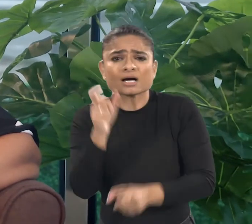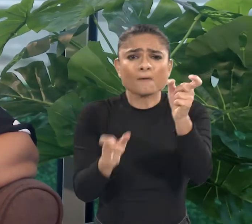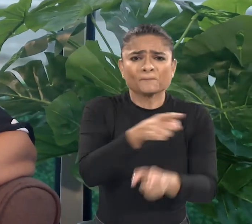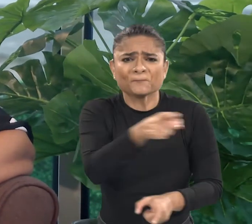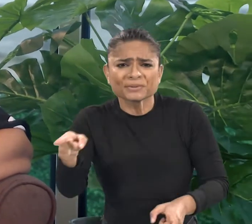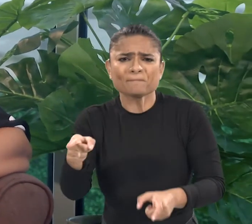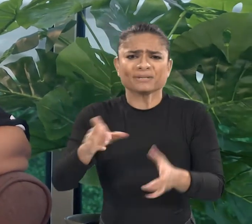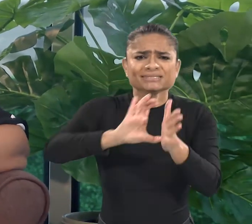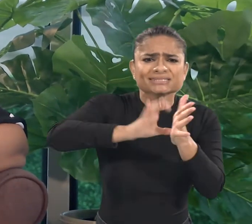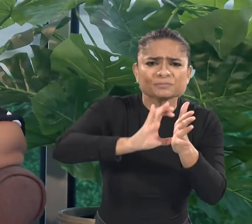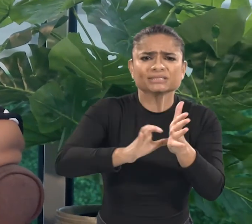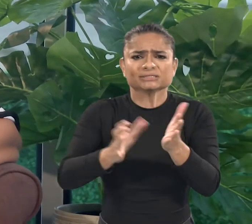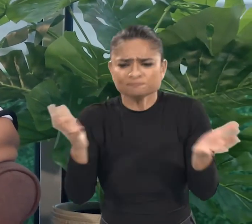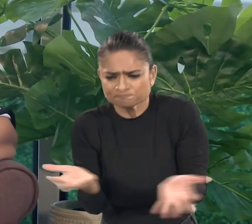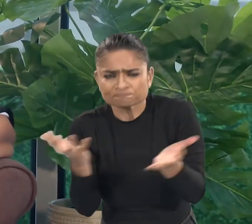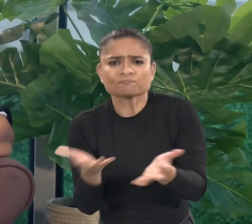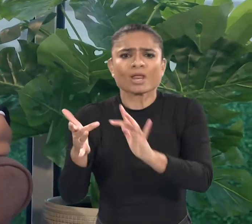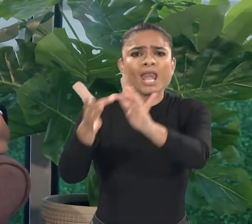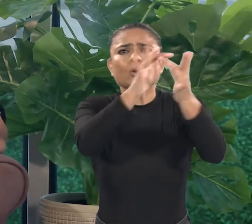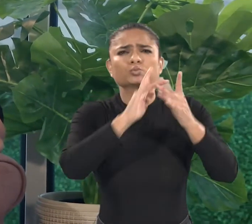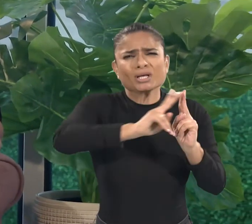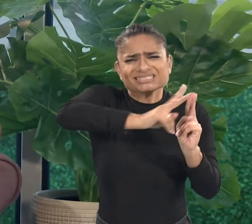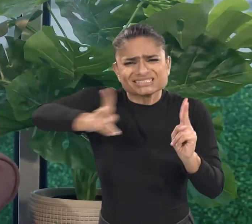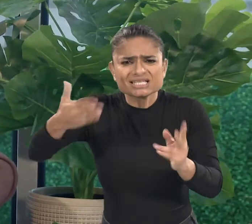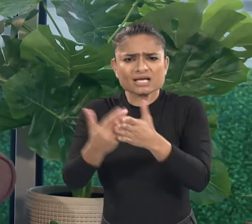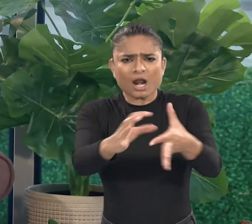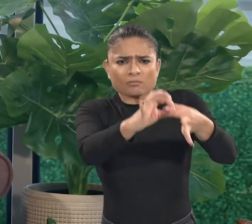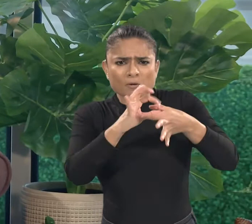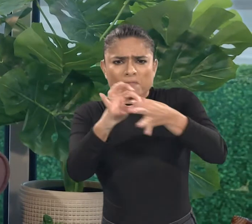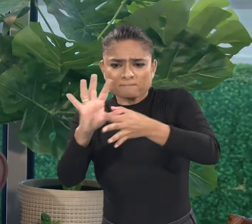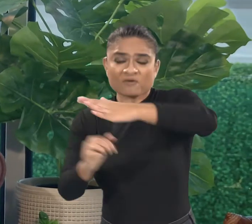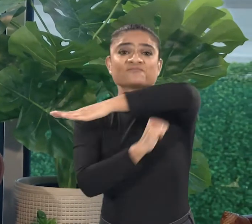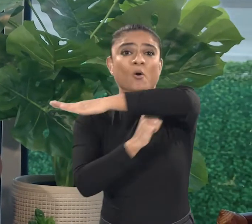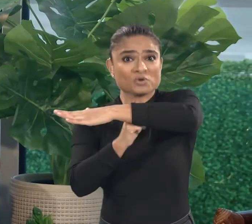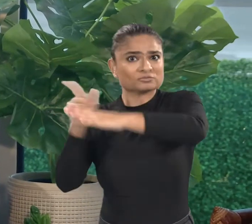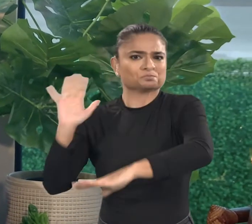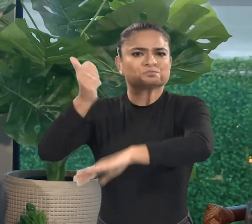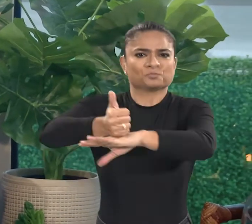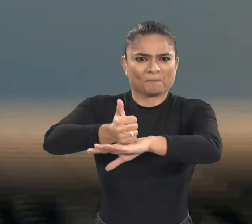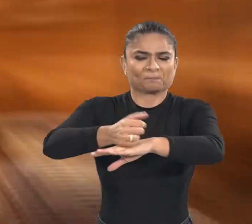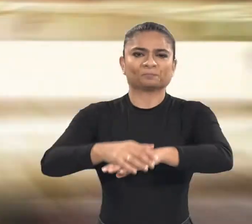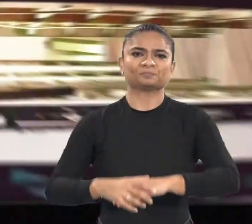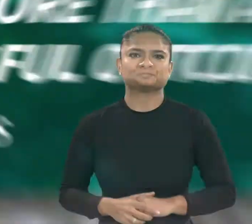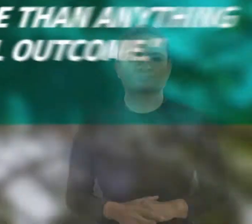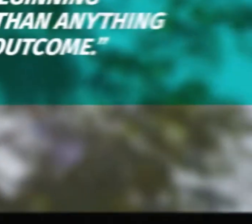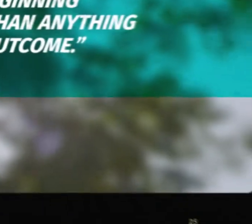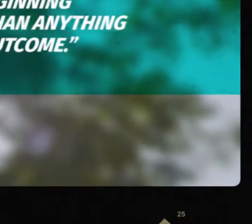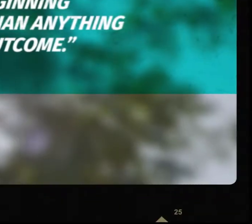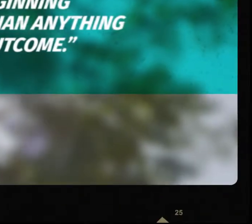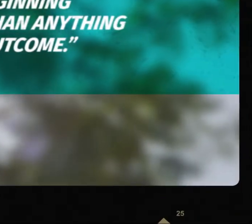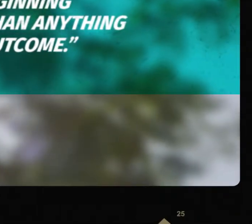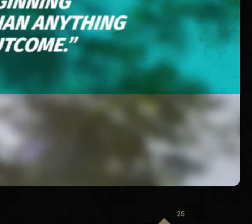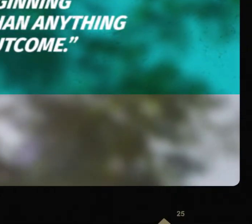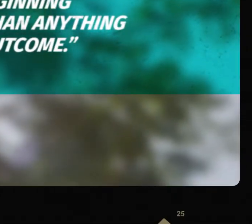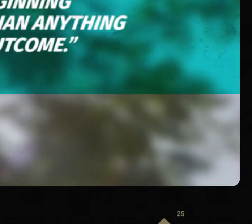health. We will also hear more from CHARLENE, founder of the Global Mental Health Peer Network.